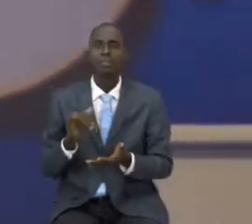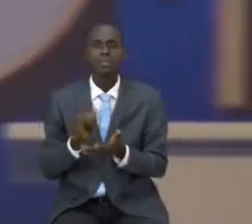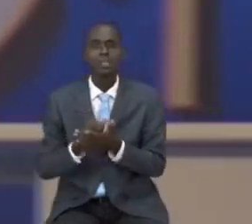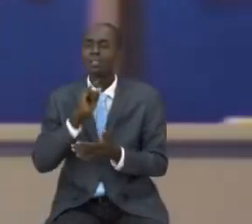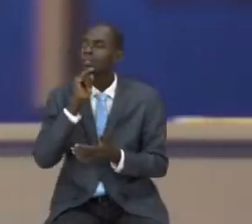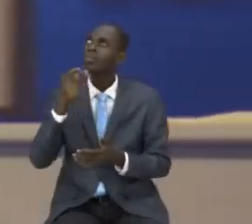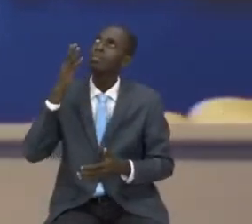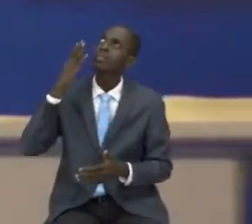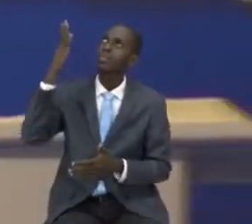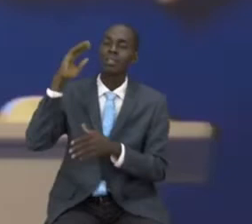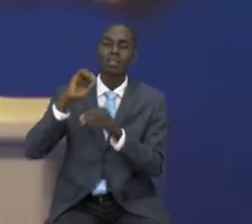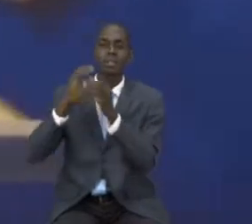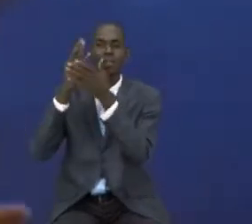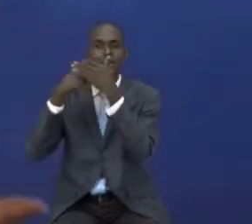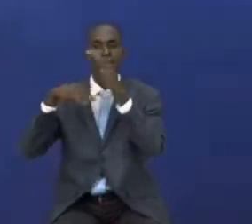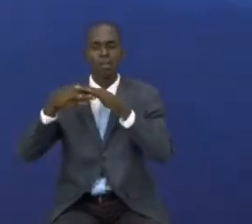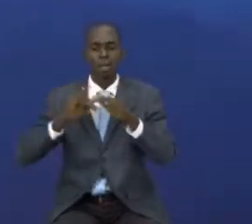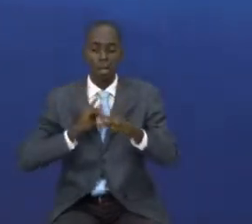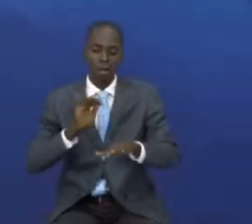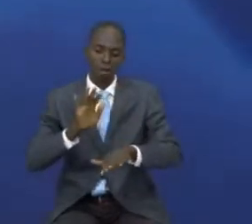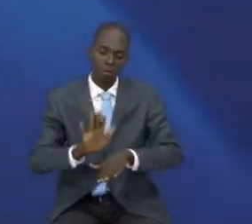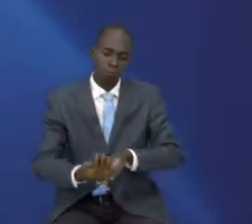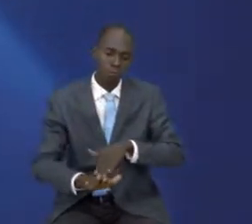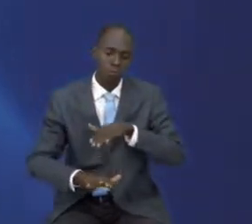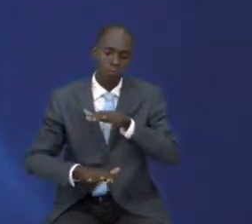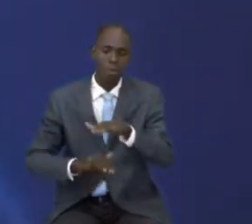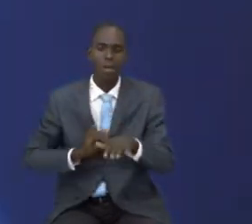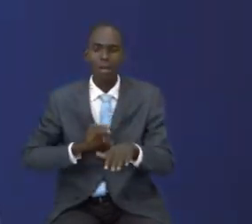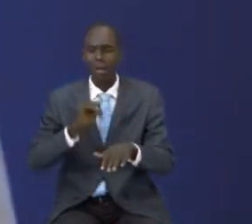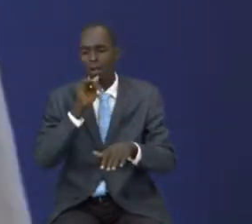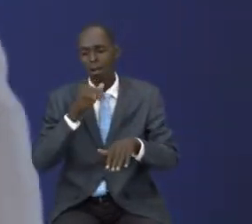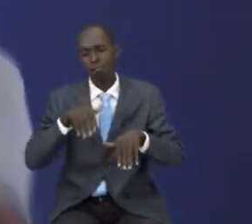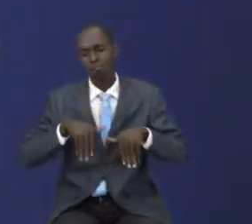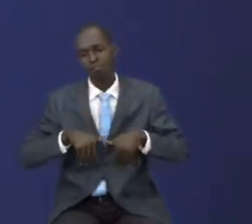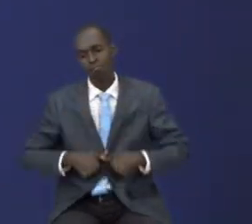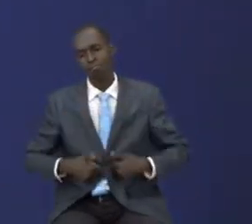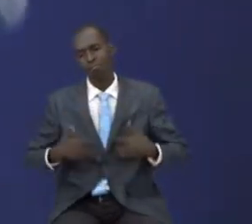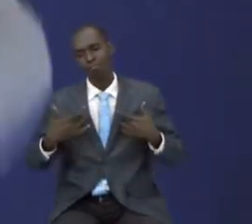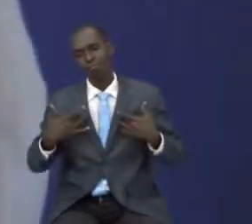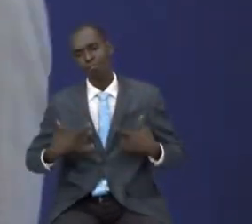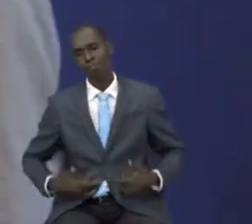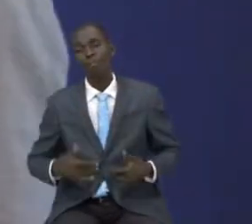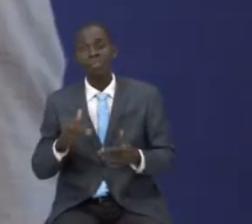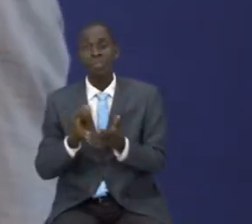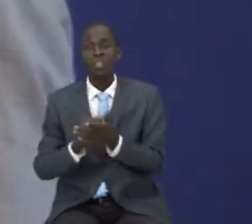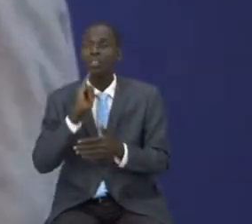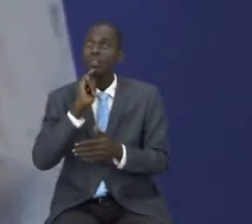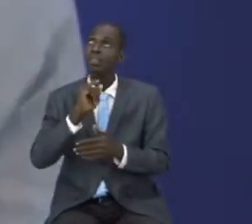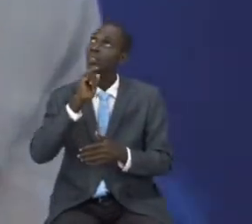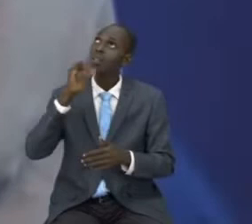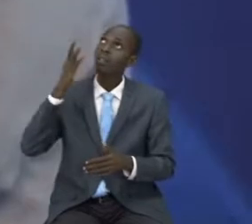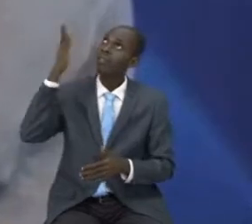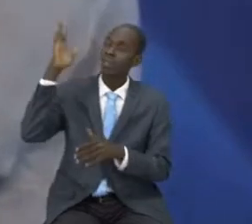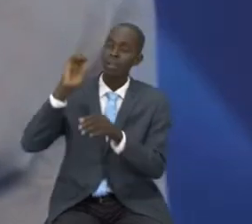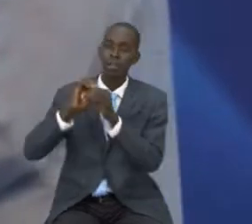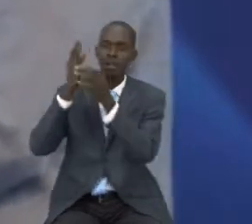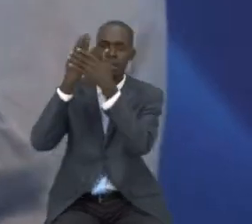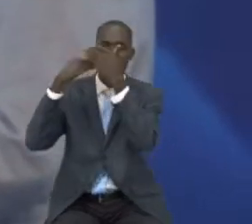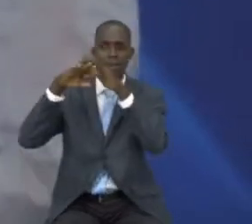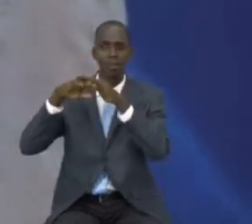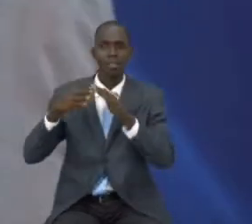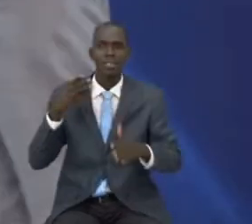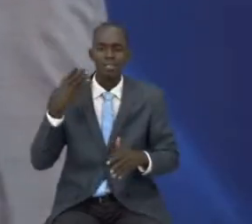in heaven. I walk, I'm tired and weary. That is not in heaven. There's